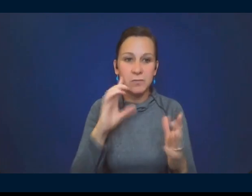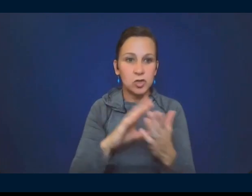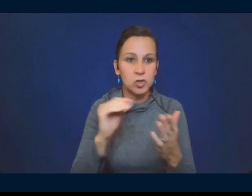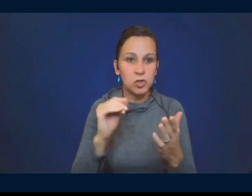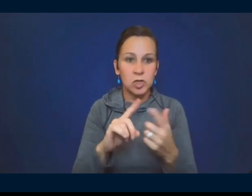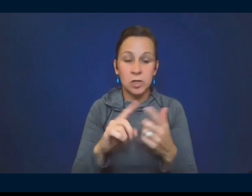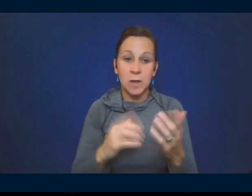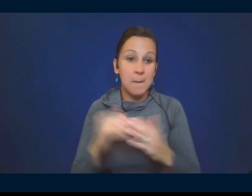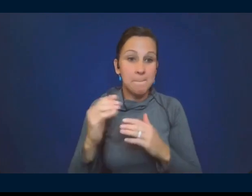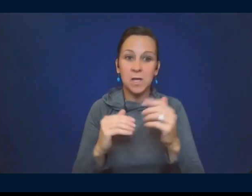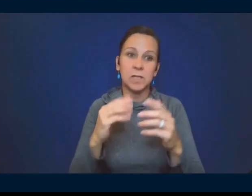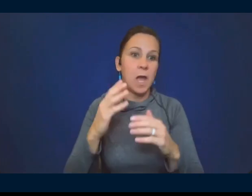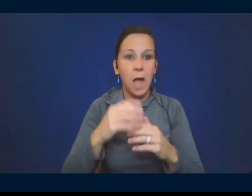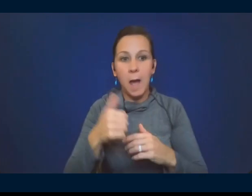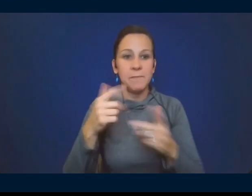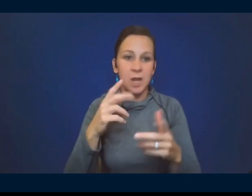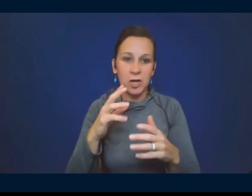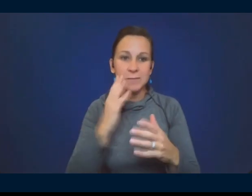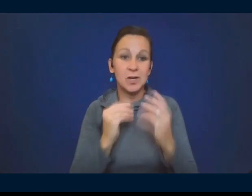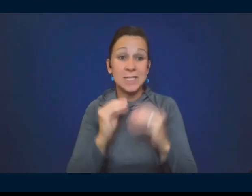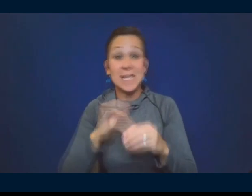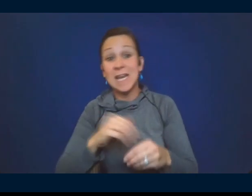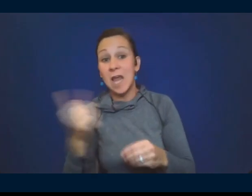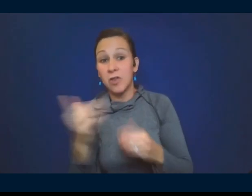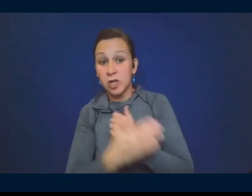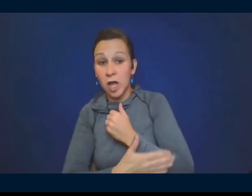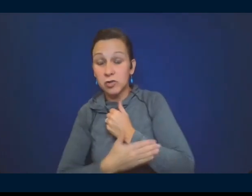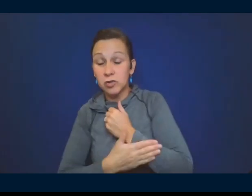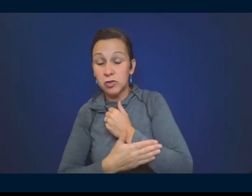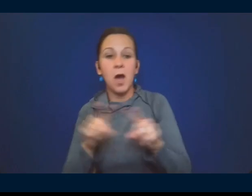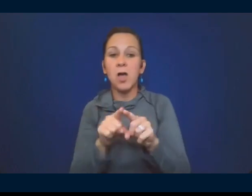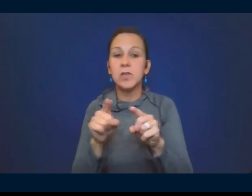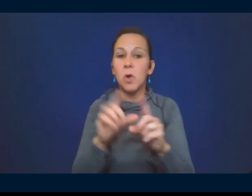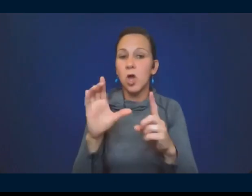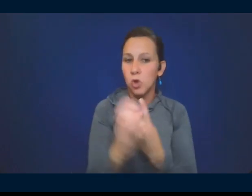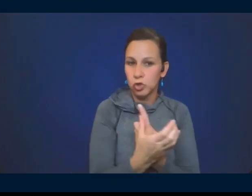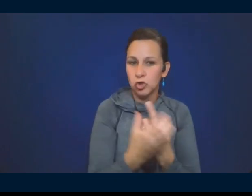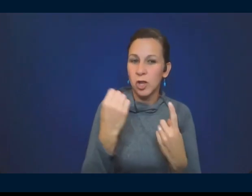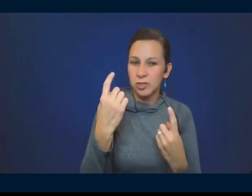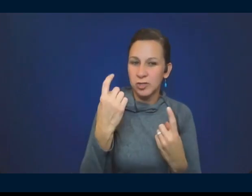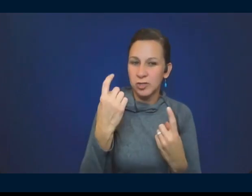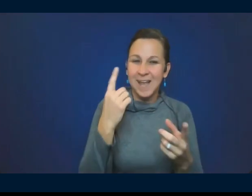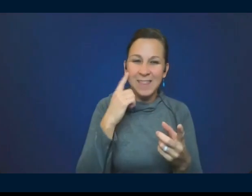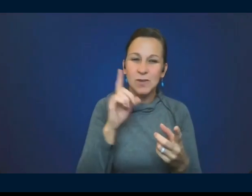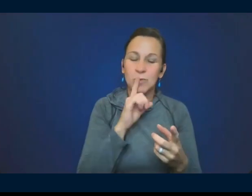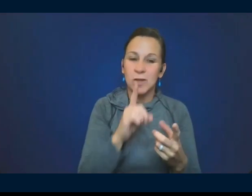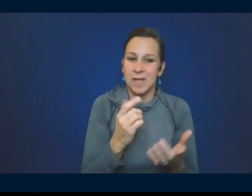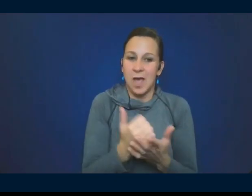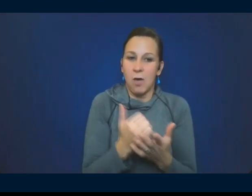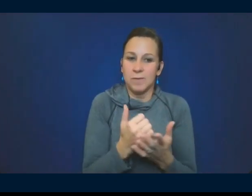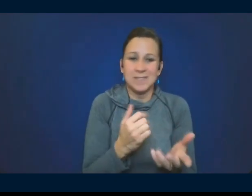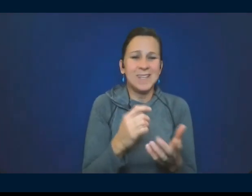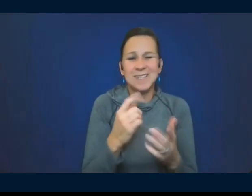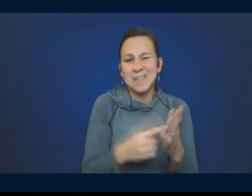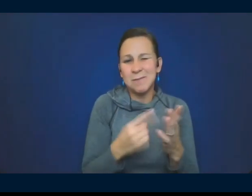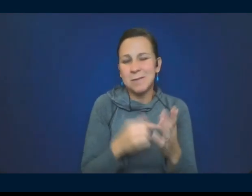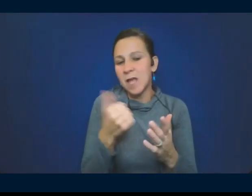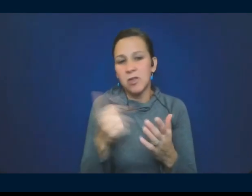their experience in another country, but you're also gaining that cultural understanding piece that I think a lot of other programs oftentimes miss.